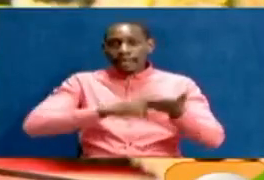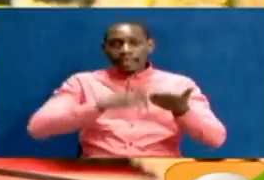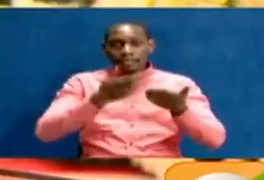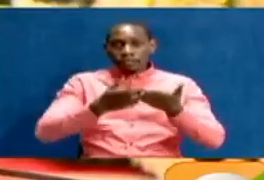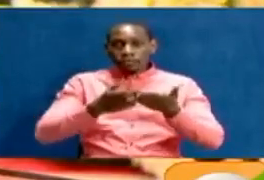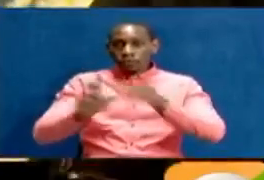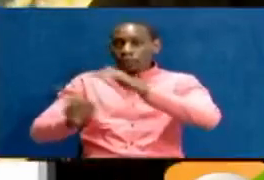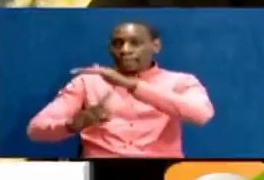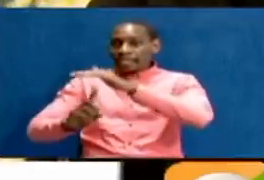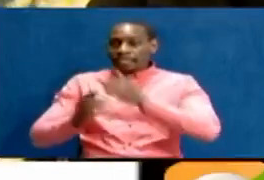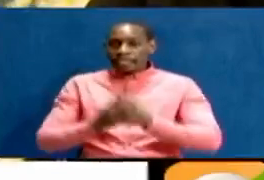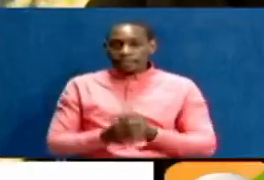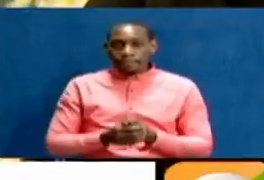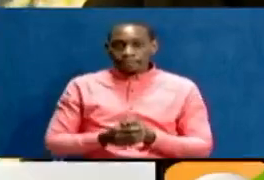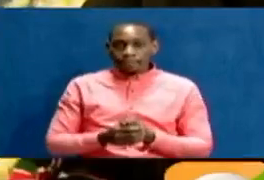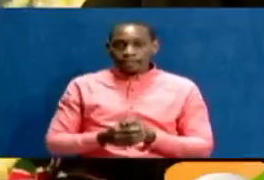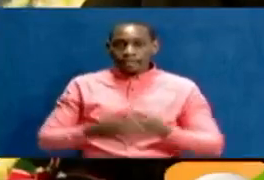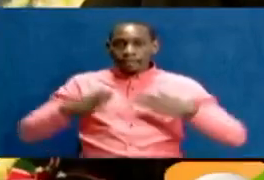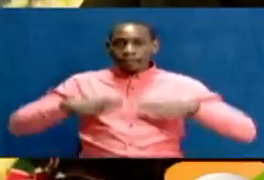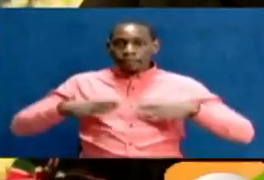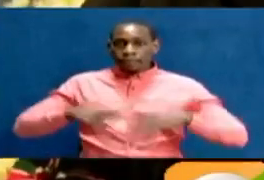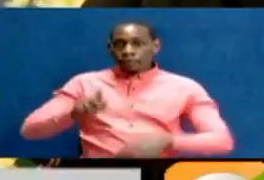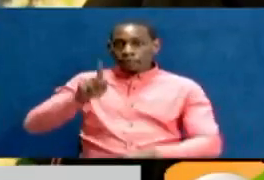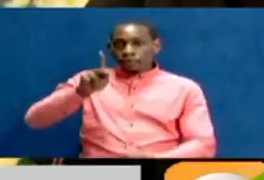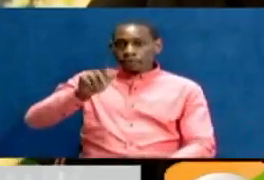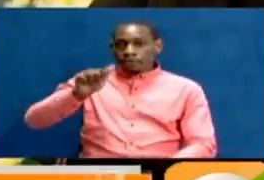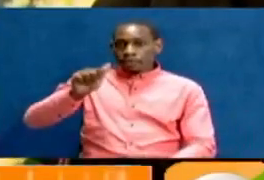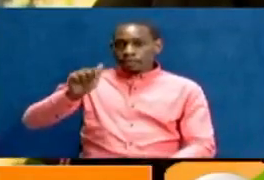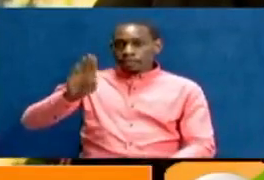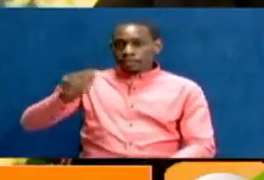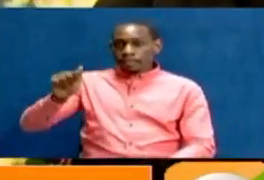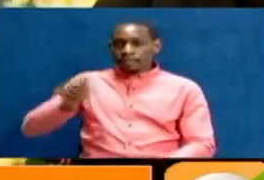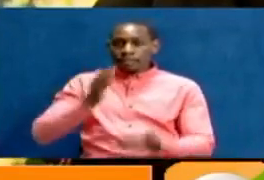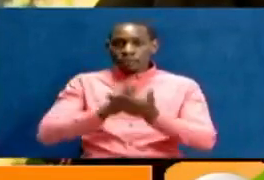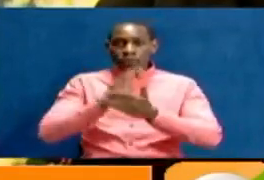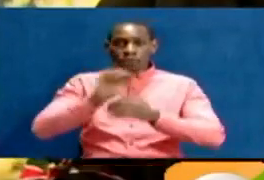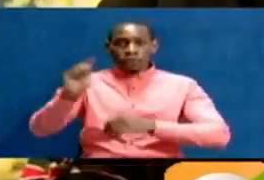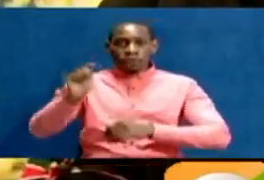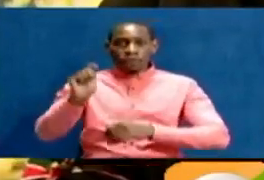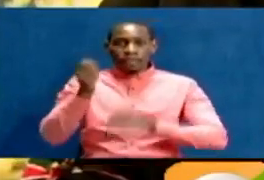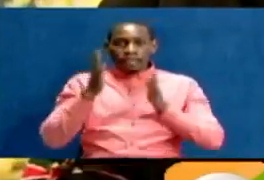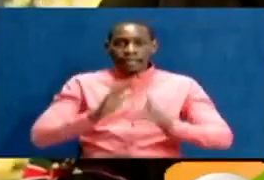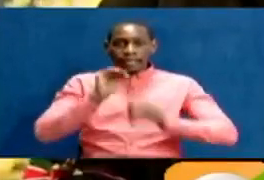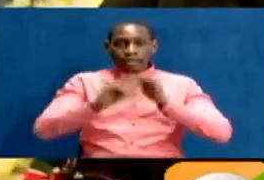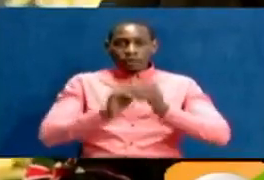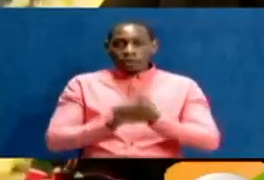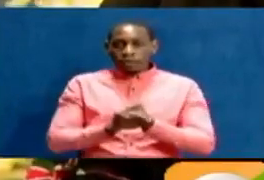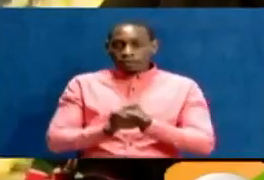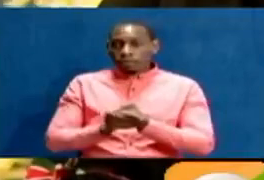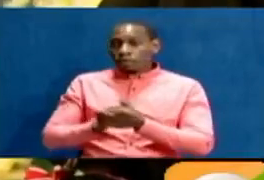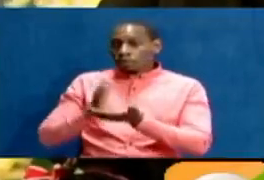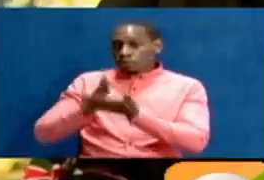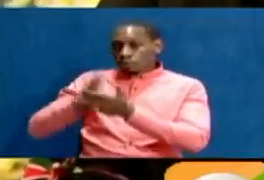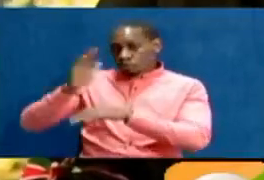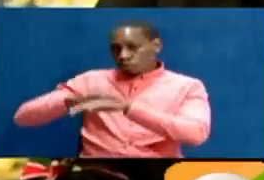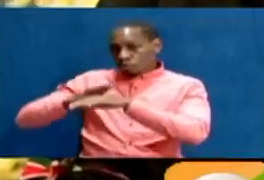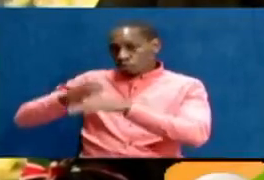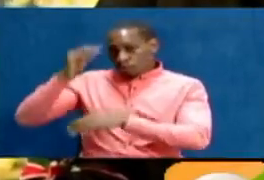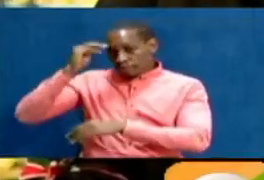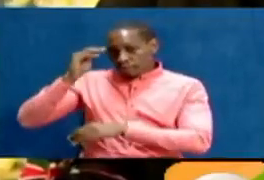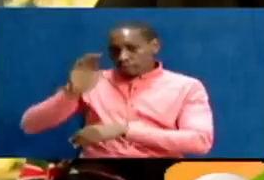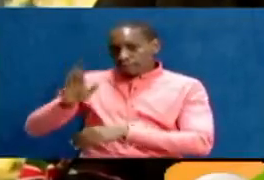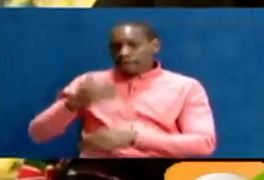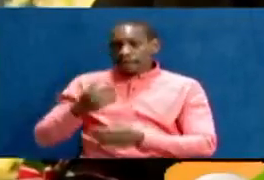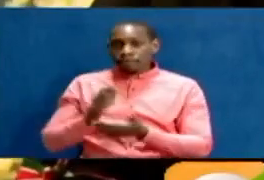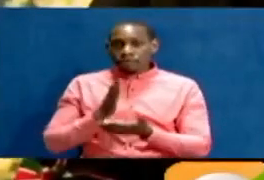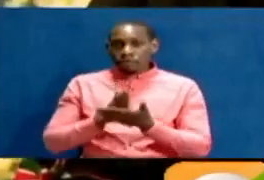resources to ministry. As a people of Kiambaa, and indeed all Kenyans, hold your good memories. Our